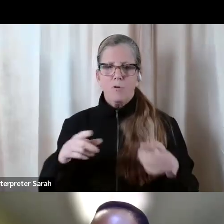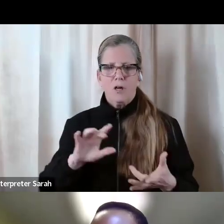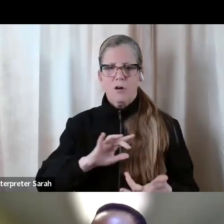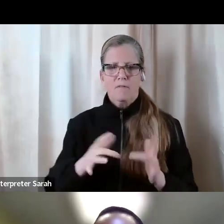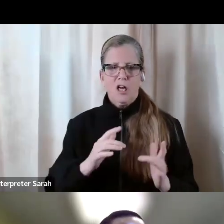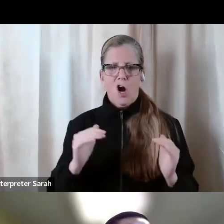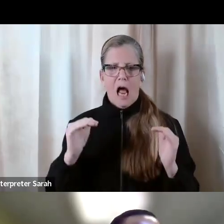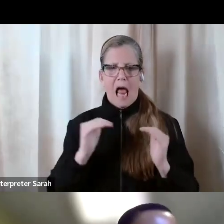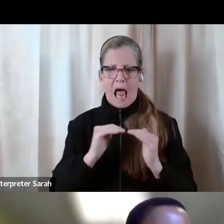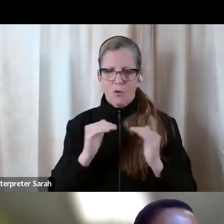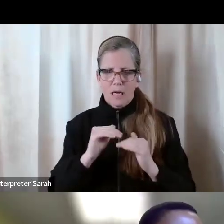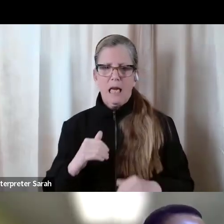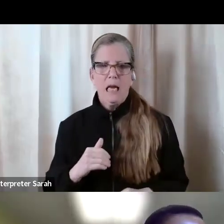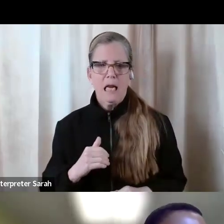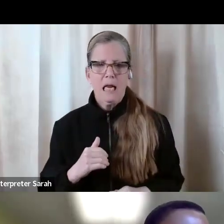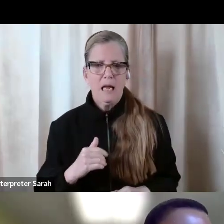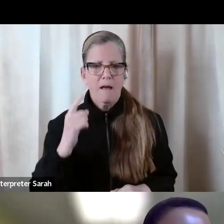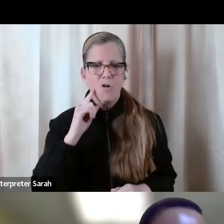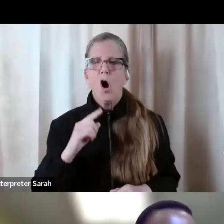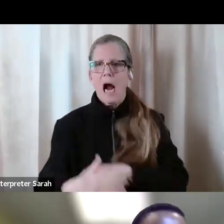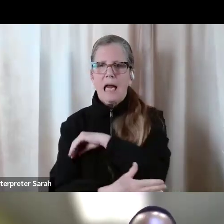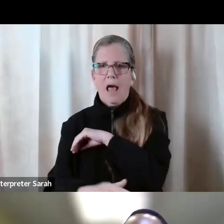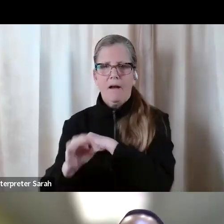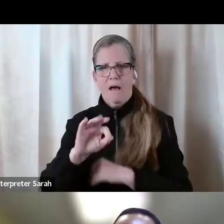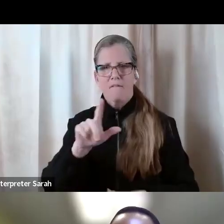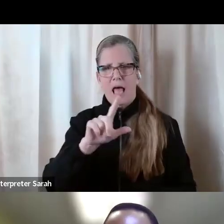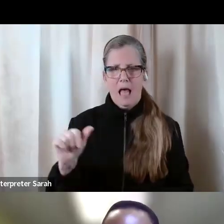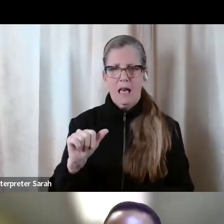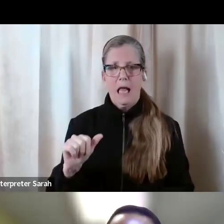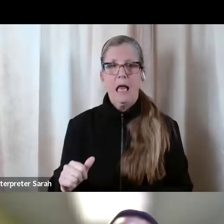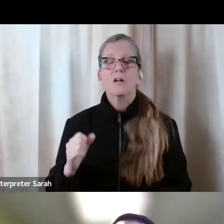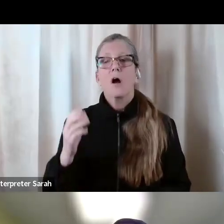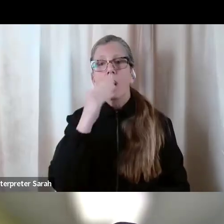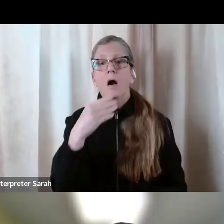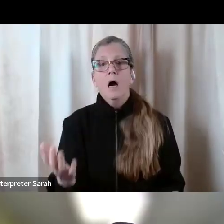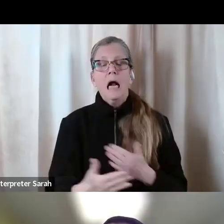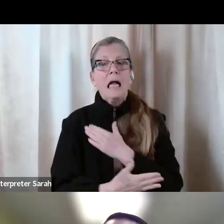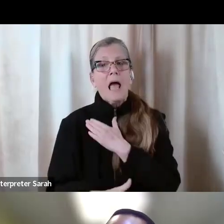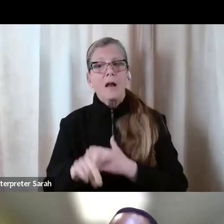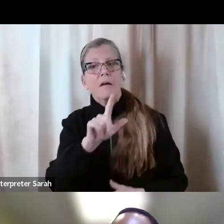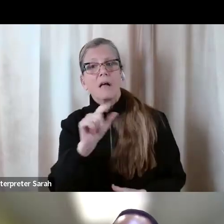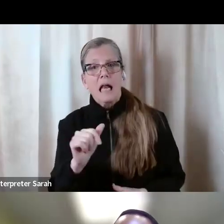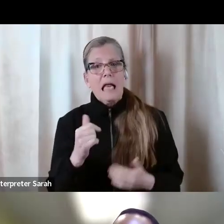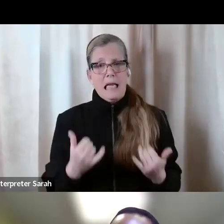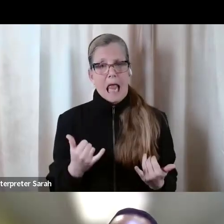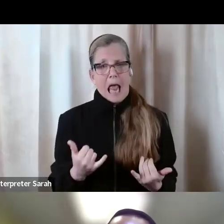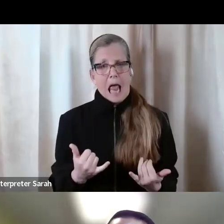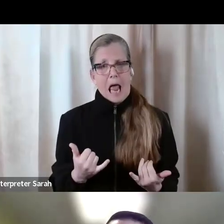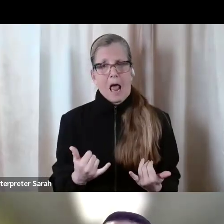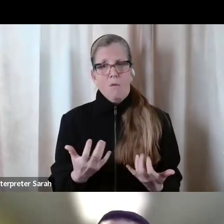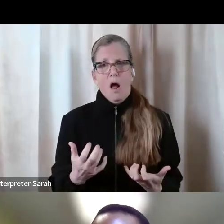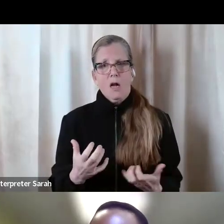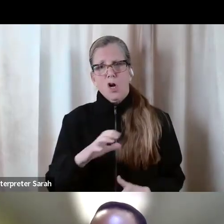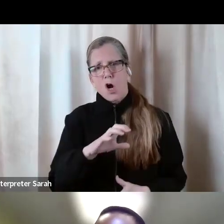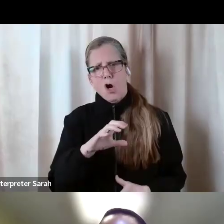for an update regarding this program. I did want to share that the County of Los Angeles is in the process of co-creating a digital